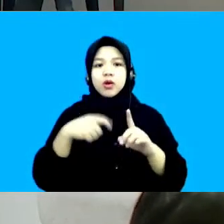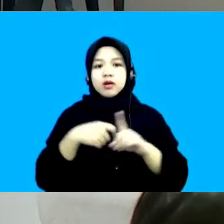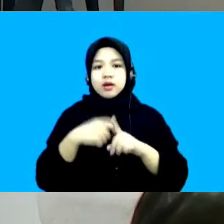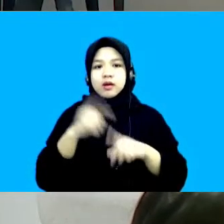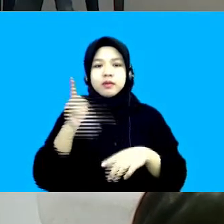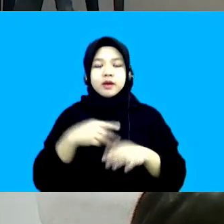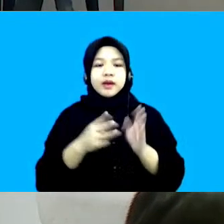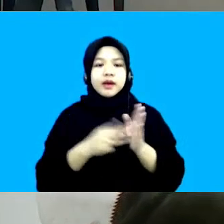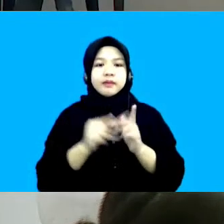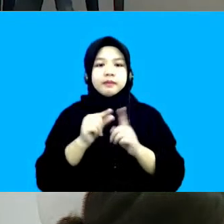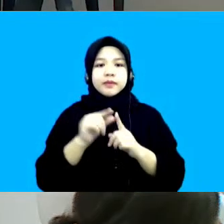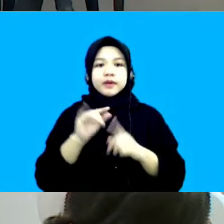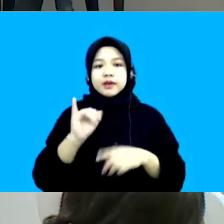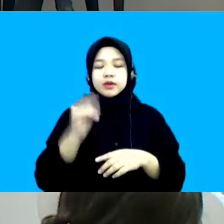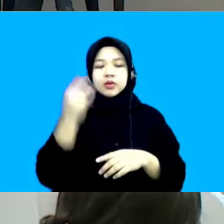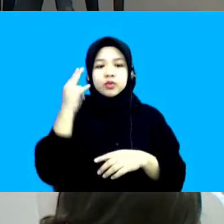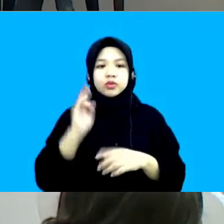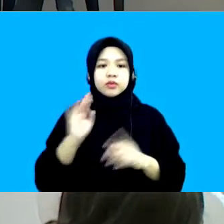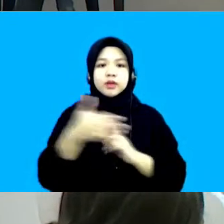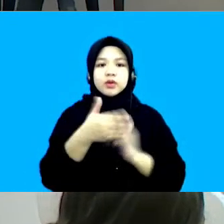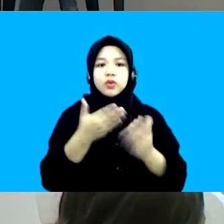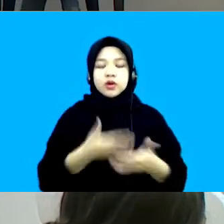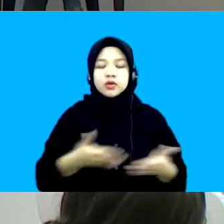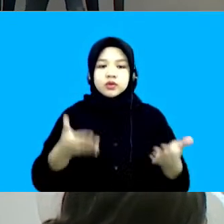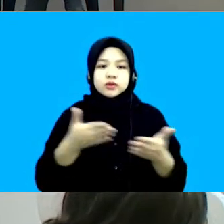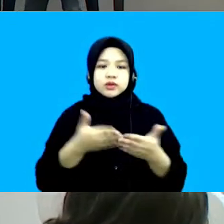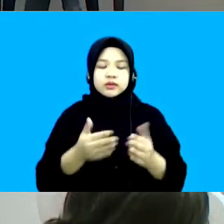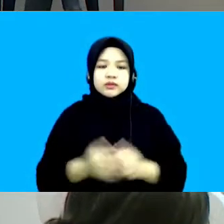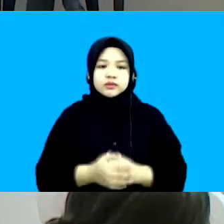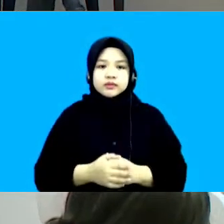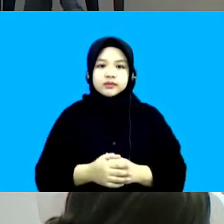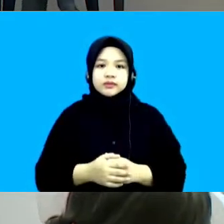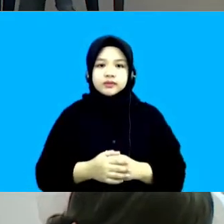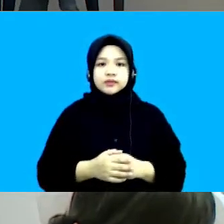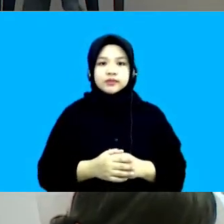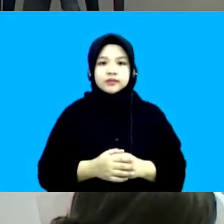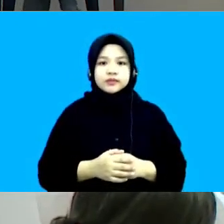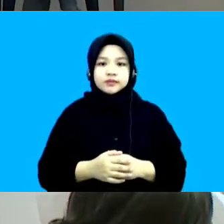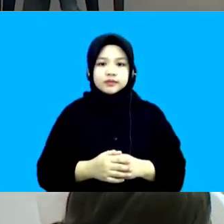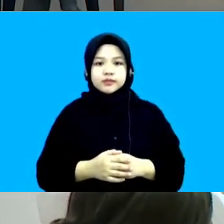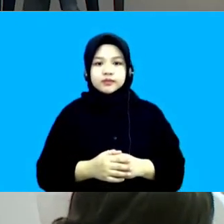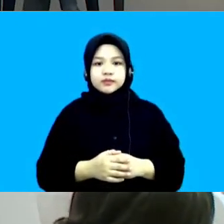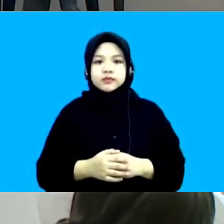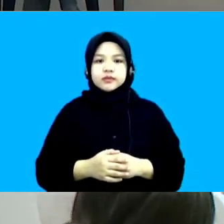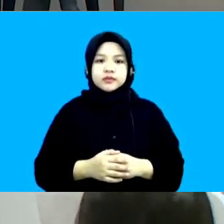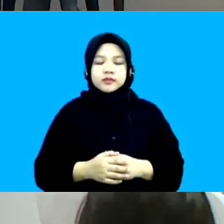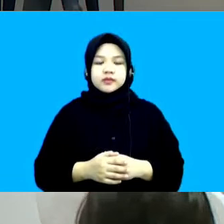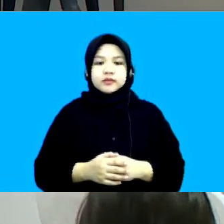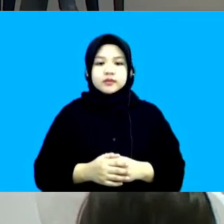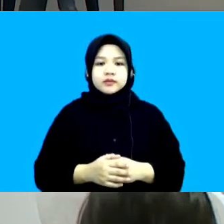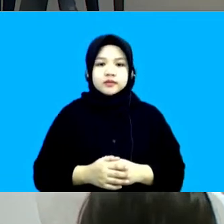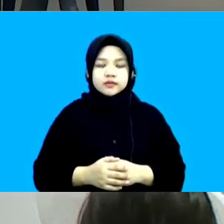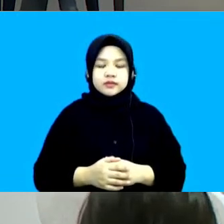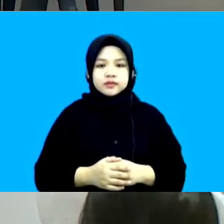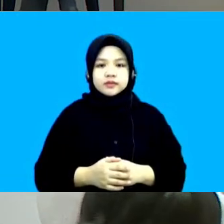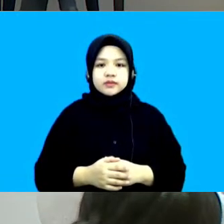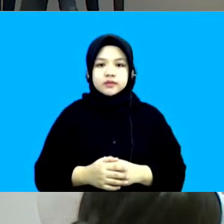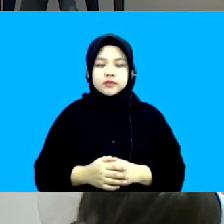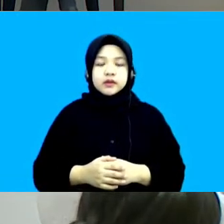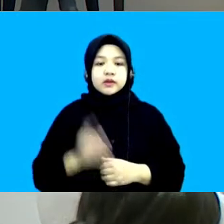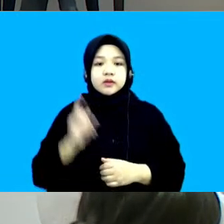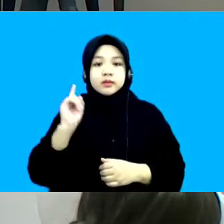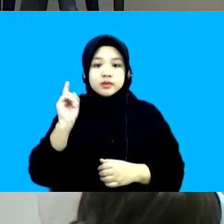arbitrary. They will always be. Anytime you choose one number, it could have been another number. Recognize that and